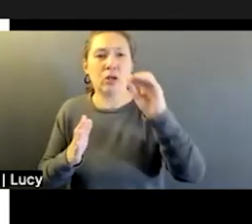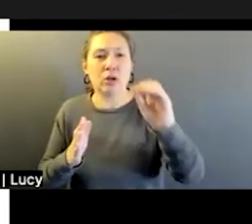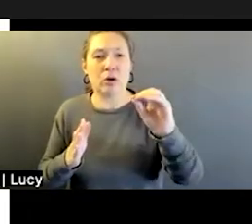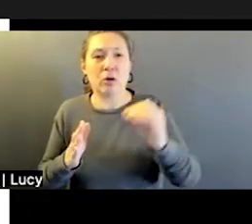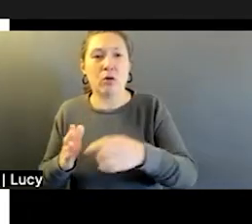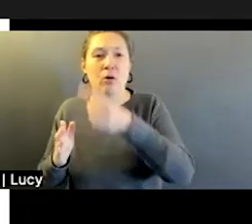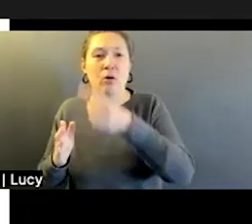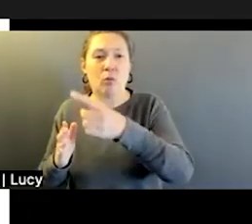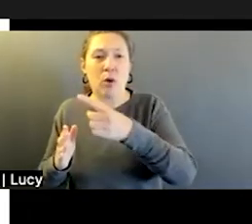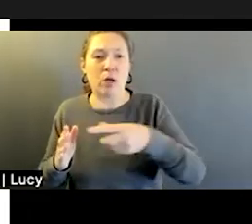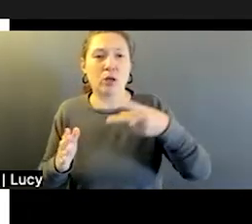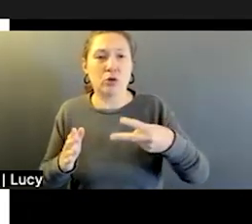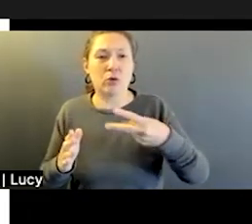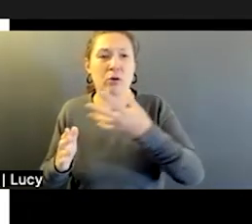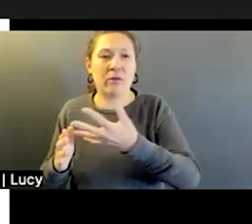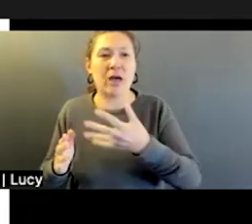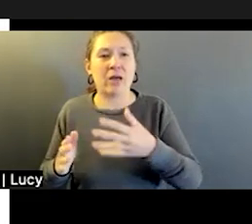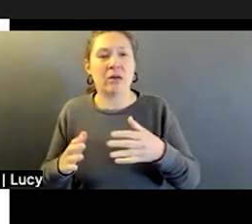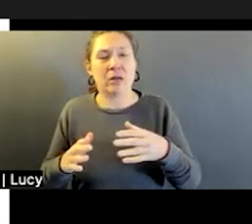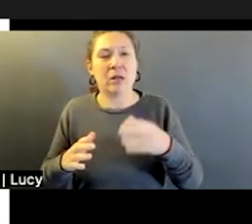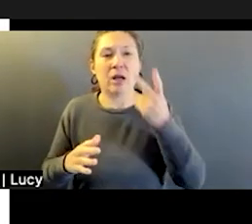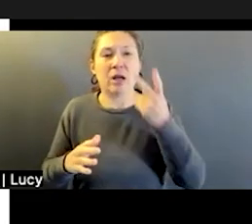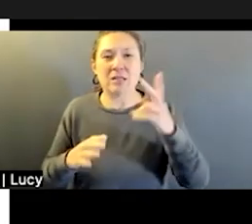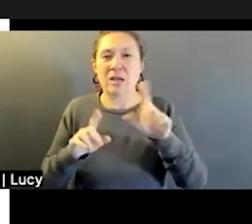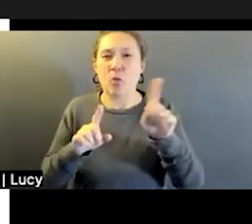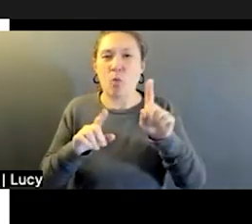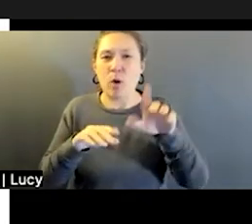left, top right, bottom left, bottom right corner.